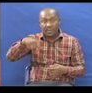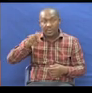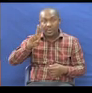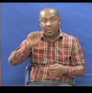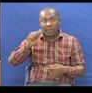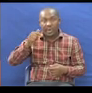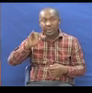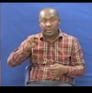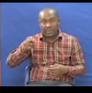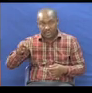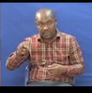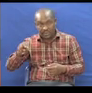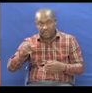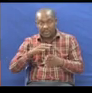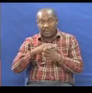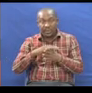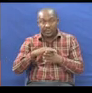of solving